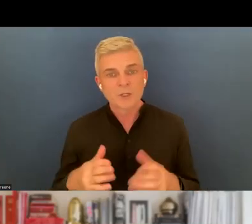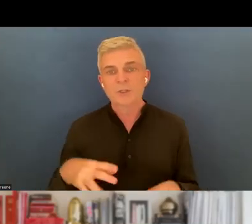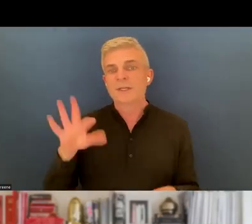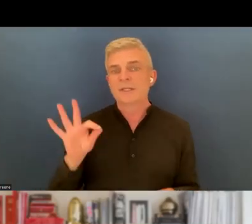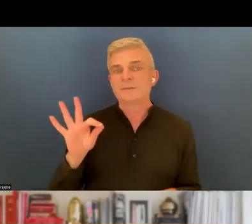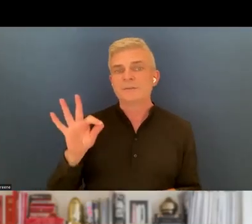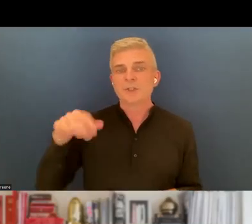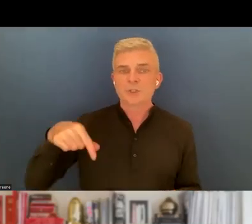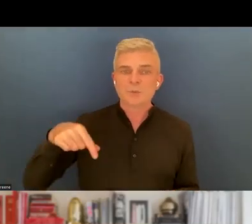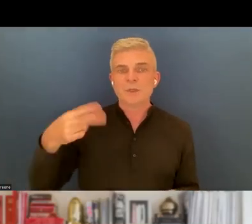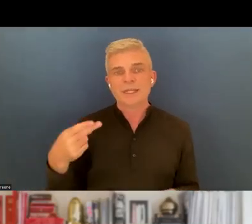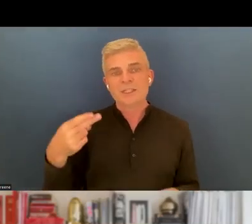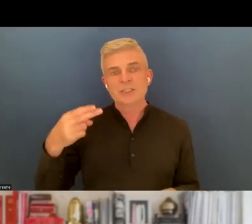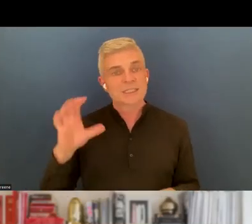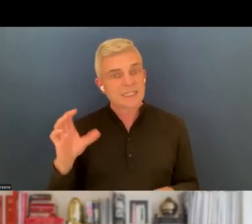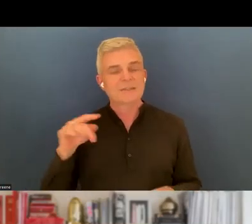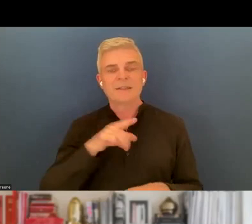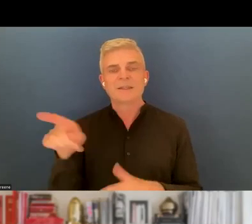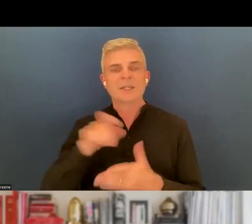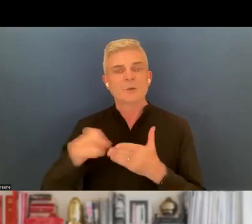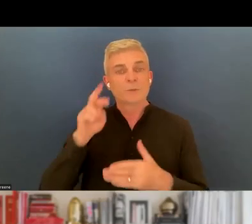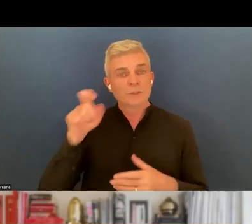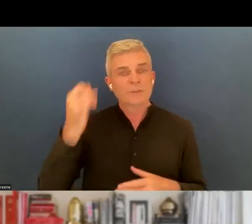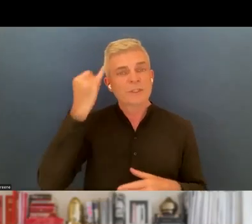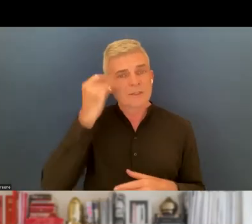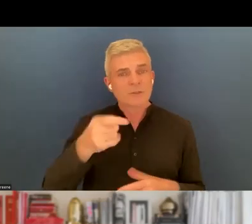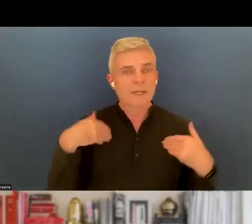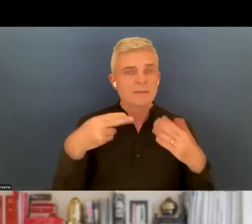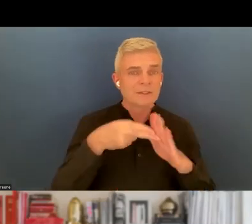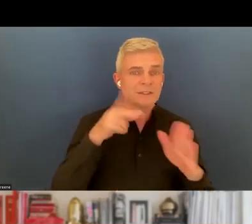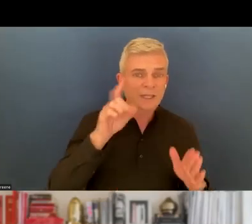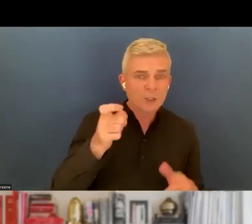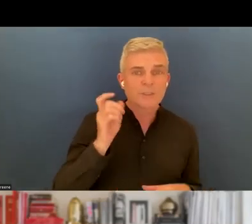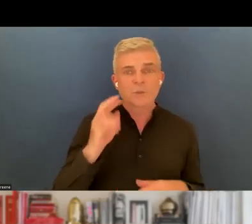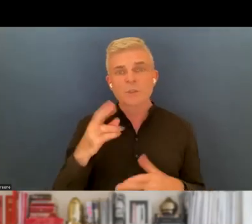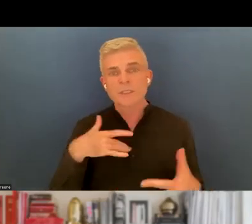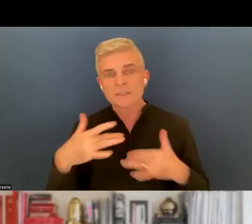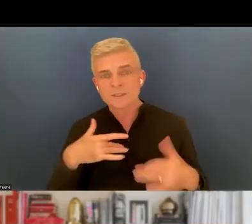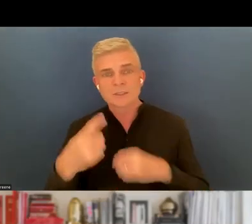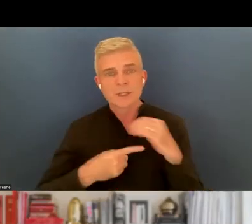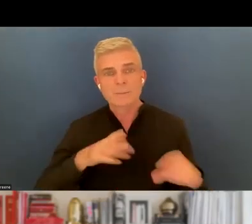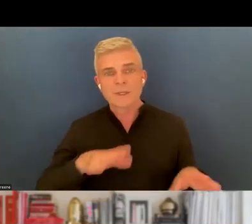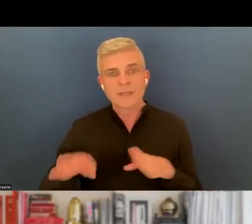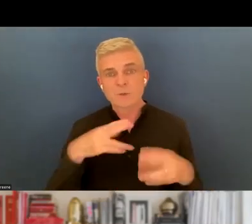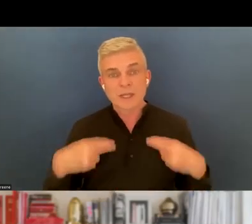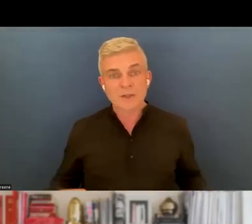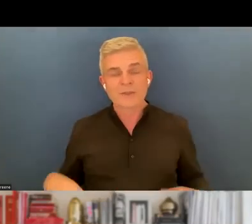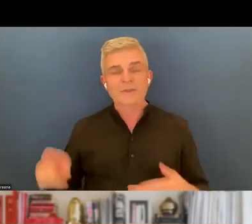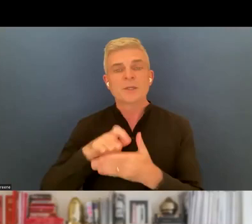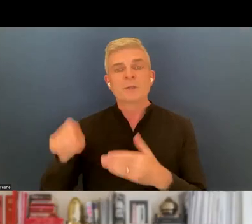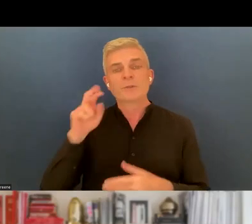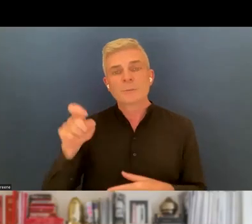FQHC, and they write a prescription. If you have a diagnosis or an indication around a behavioral health concern, they'd write a prescription for 12 doses of arts and